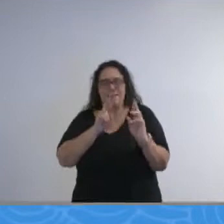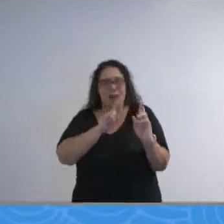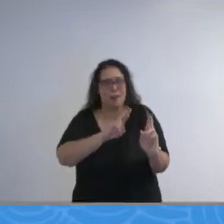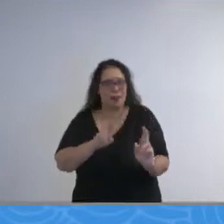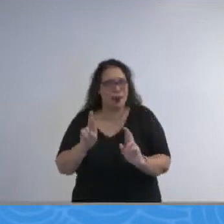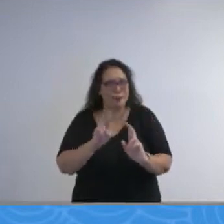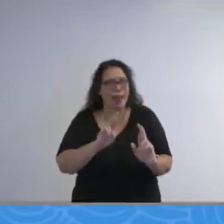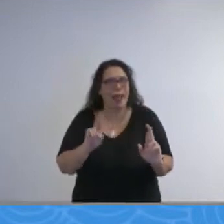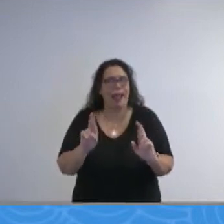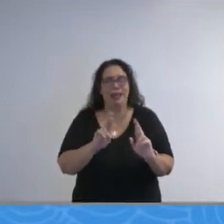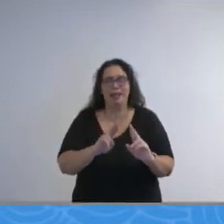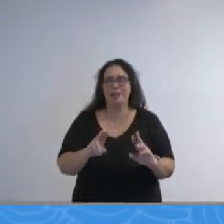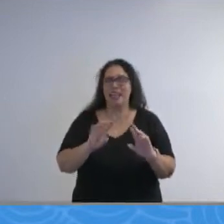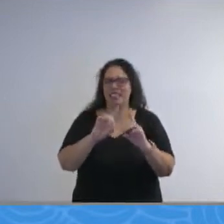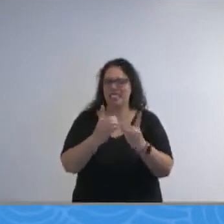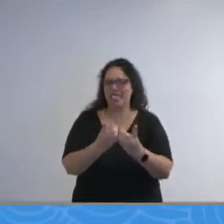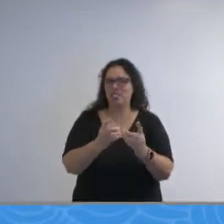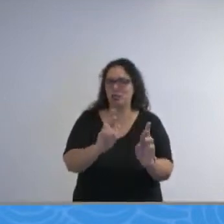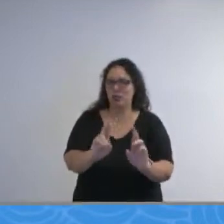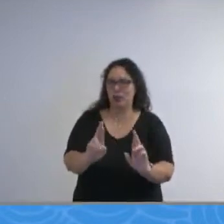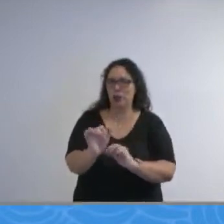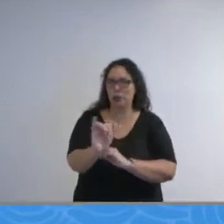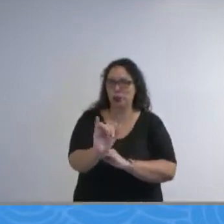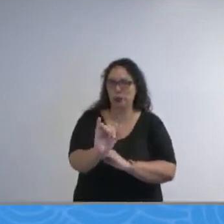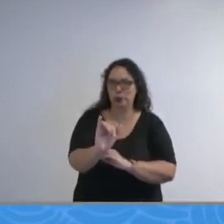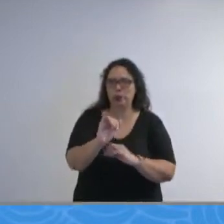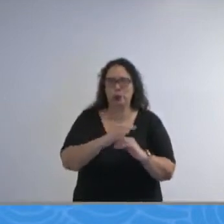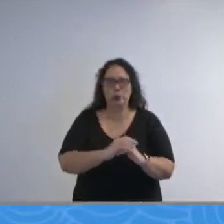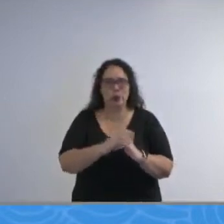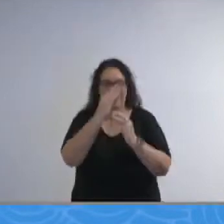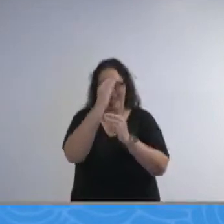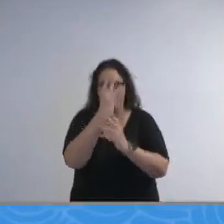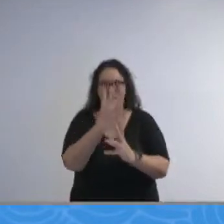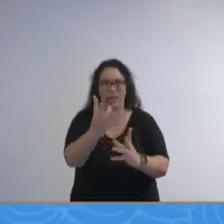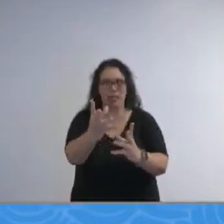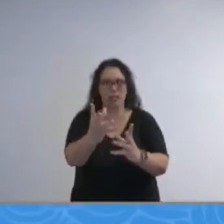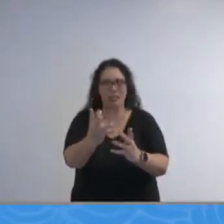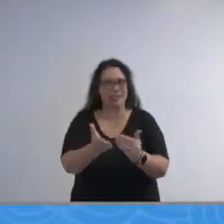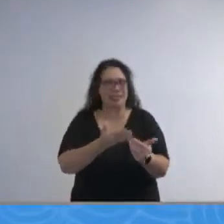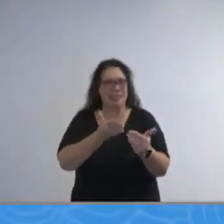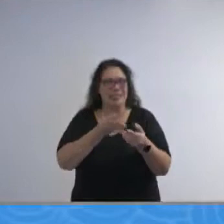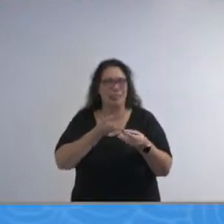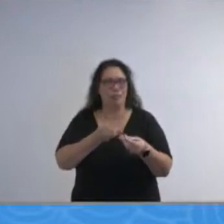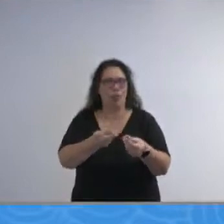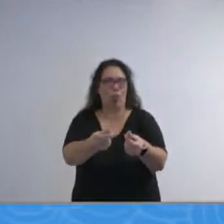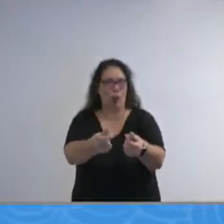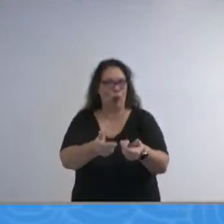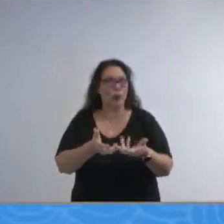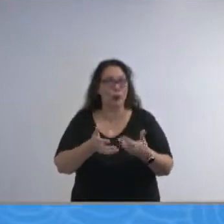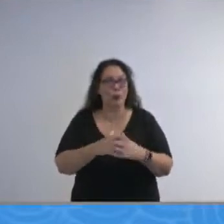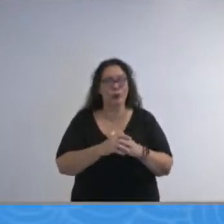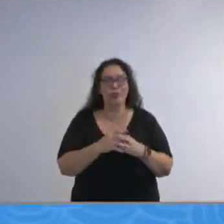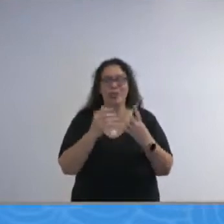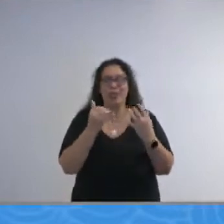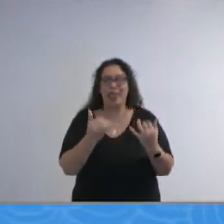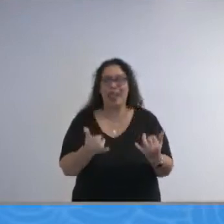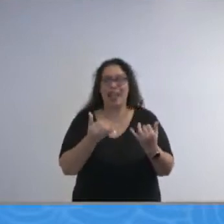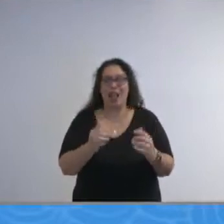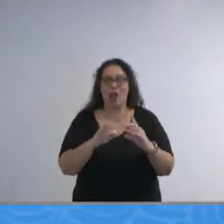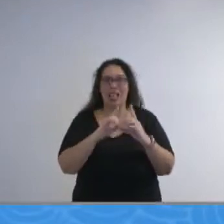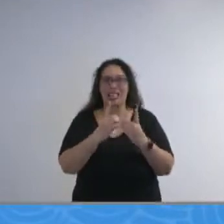prepared, and the district can be prepared, the information can flow. Now the district is gonna